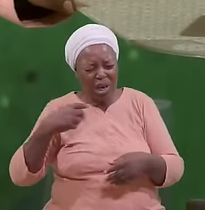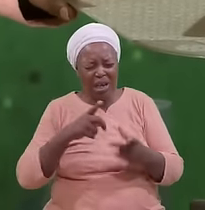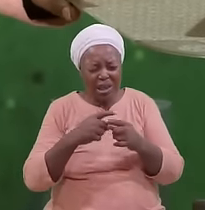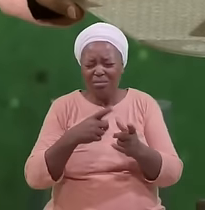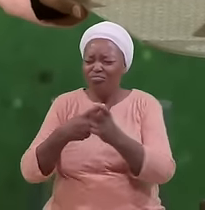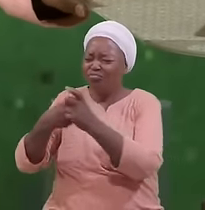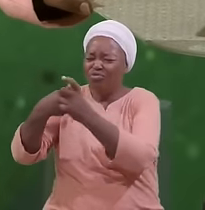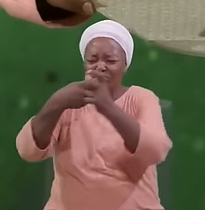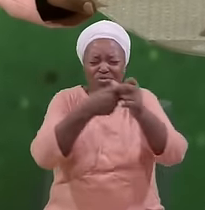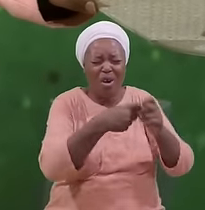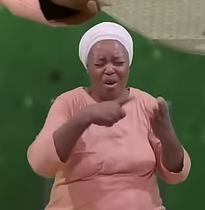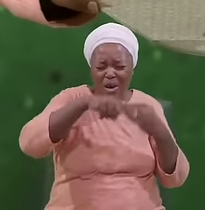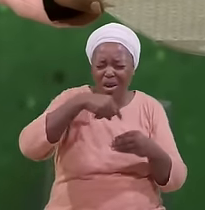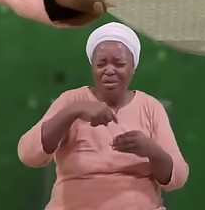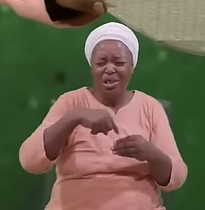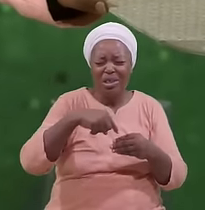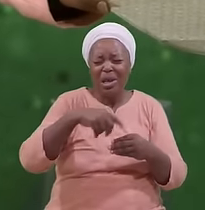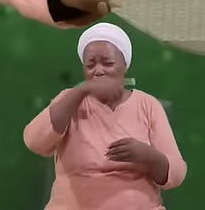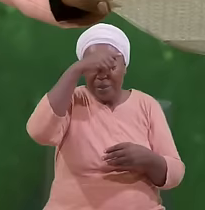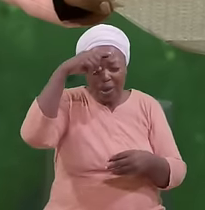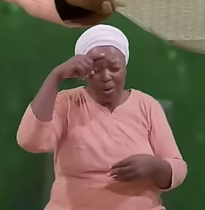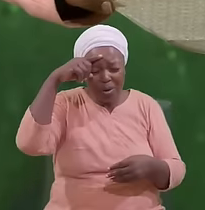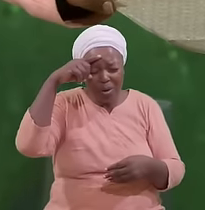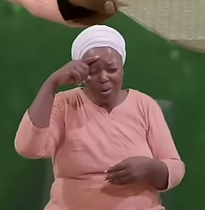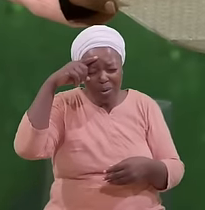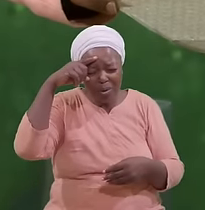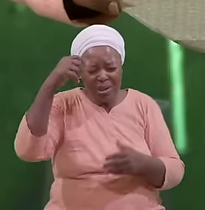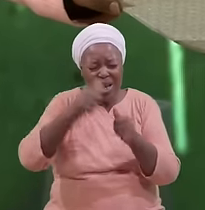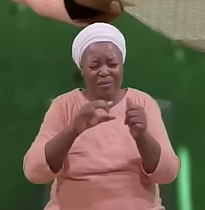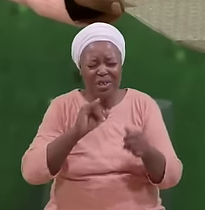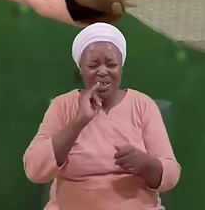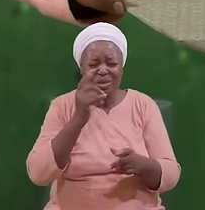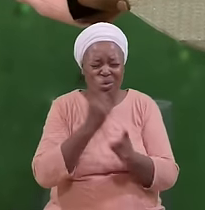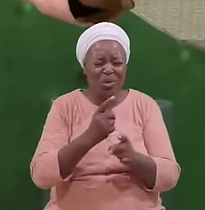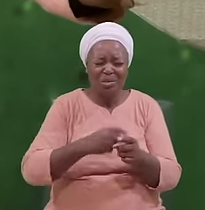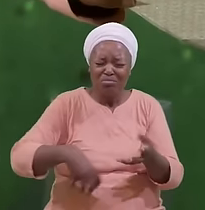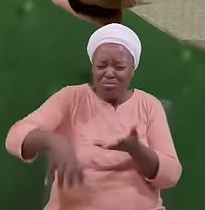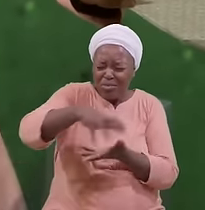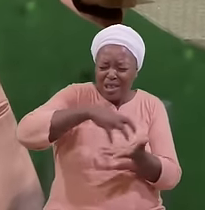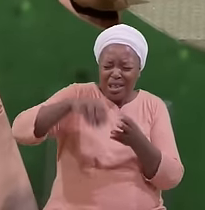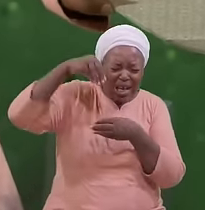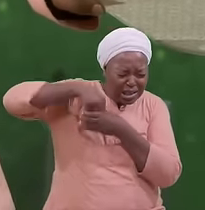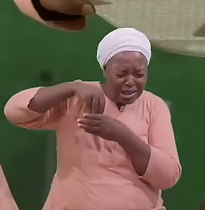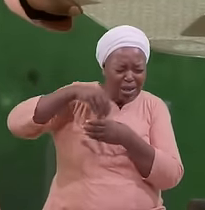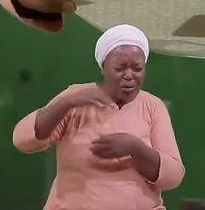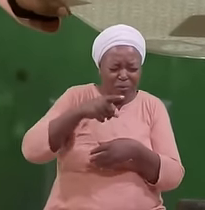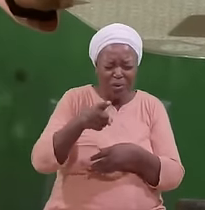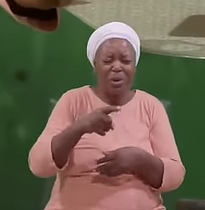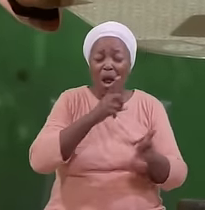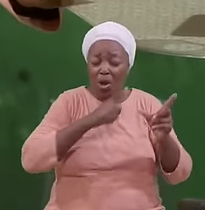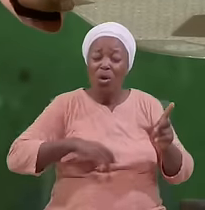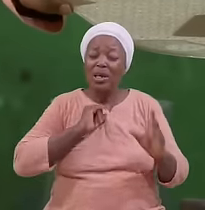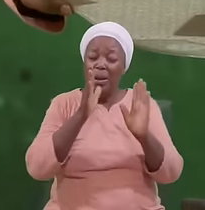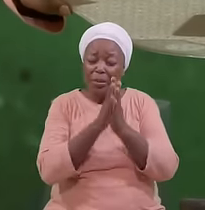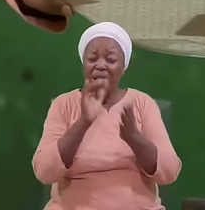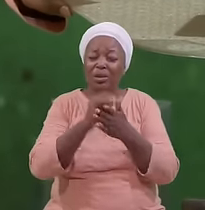running around because everything is like scattered on the inside. Lord, I pray, touch